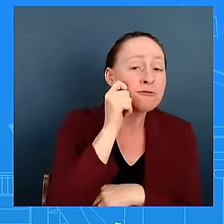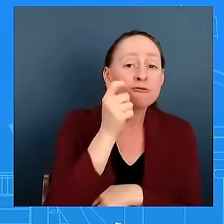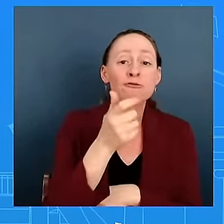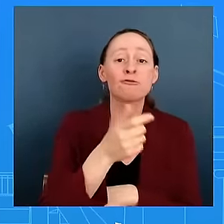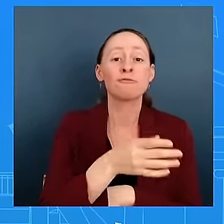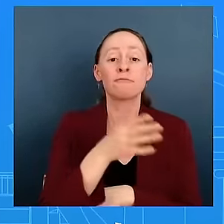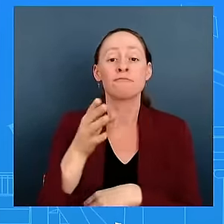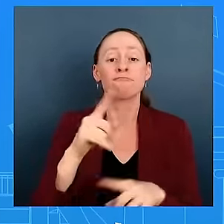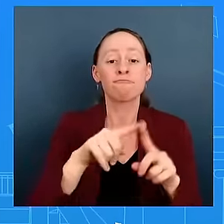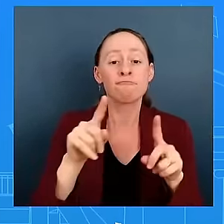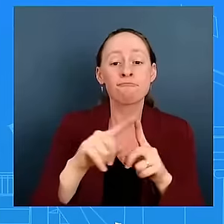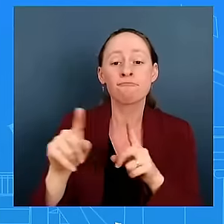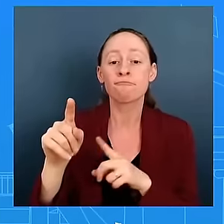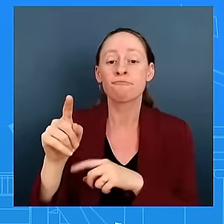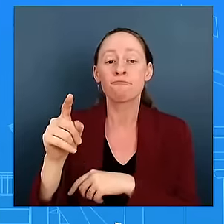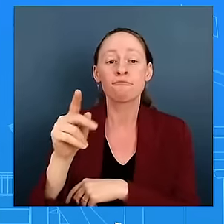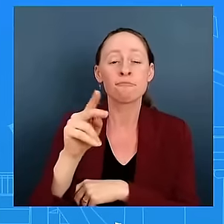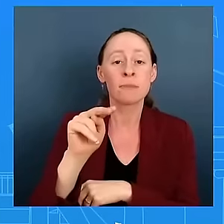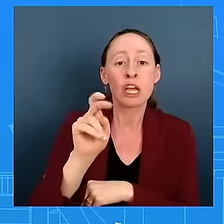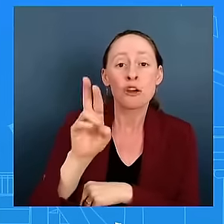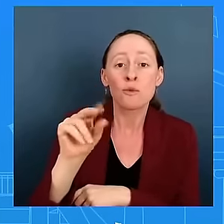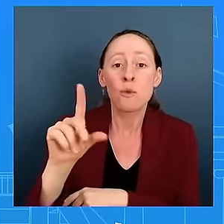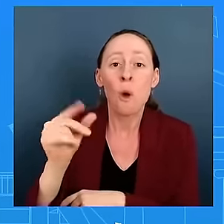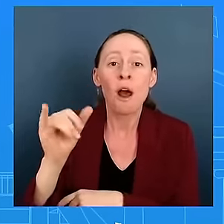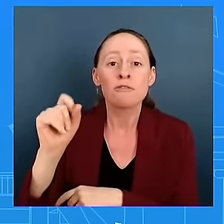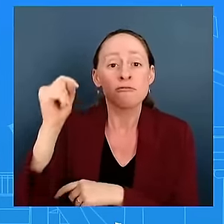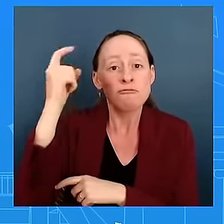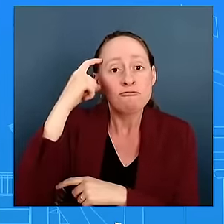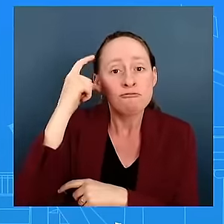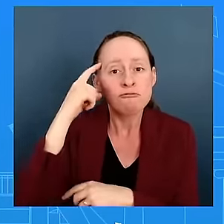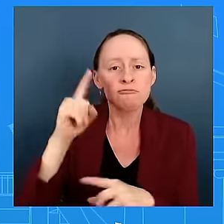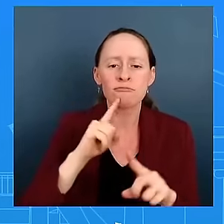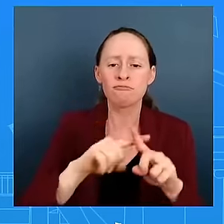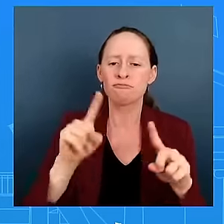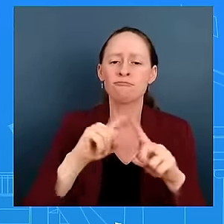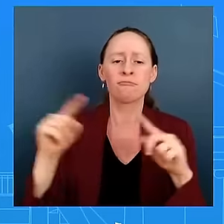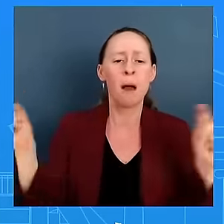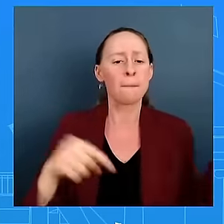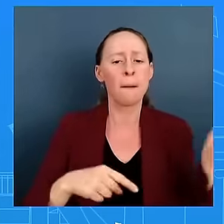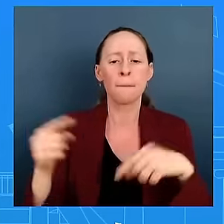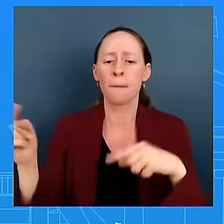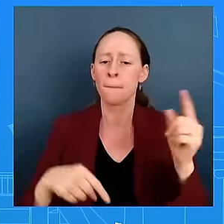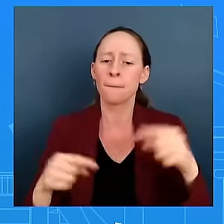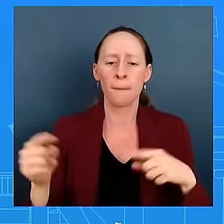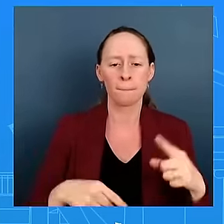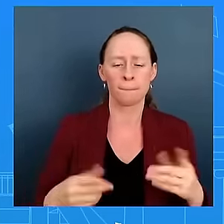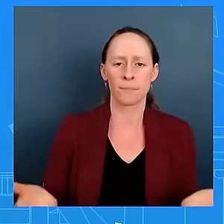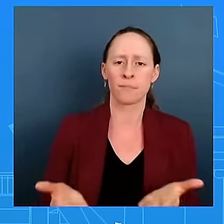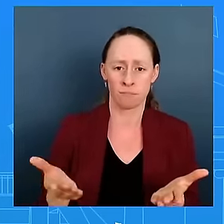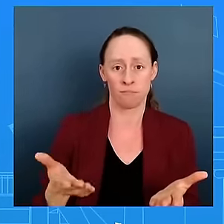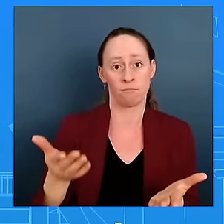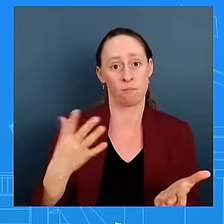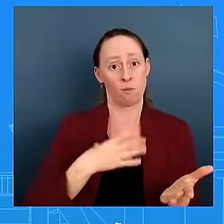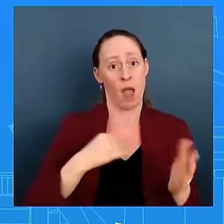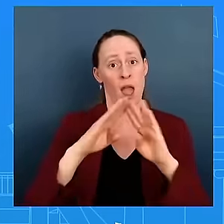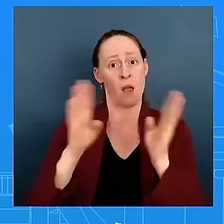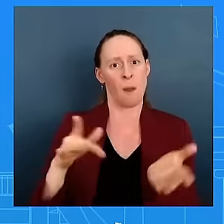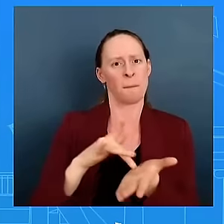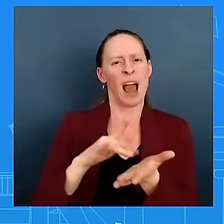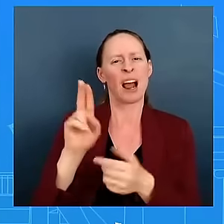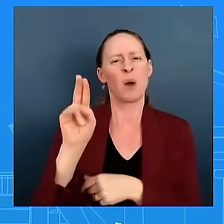who come through here because the White House medical unit is indeed caring for folks. So I have